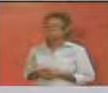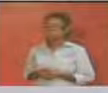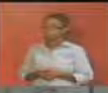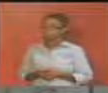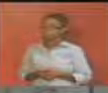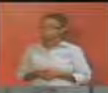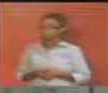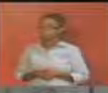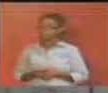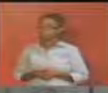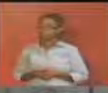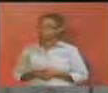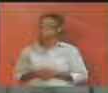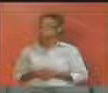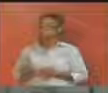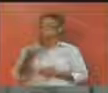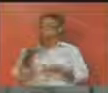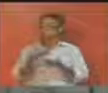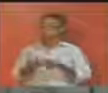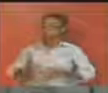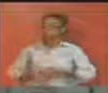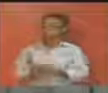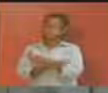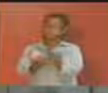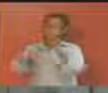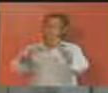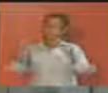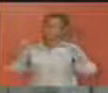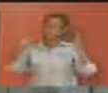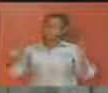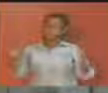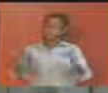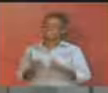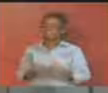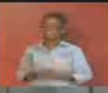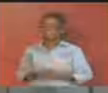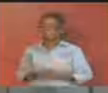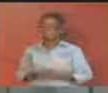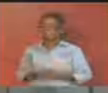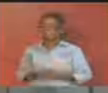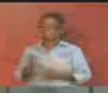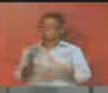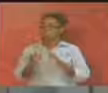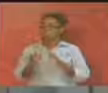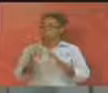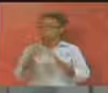Hi, good morning, everyone. Fiola Bostic, Wired 868. My first quick question is to